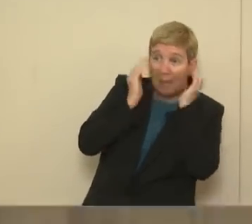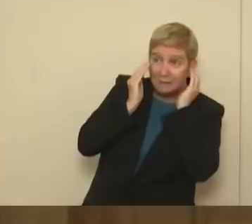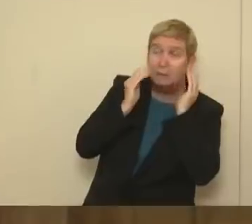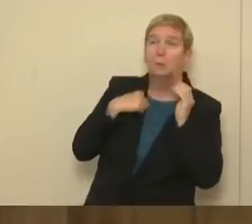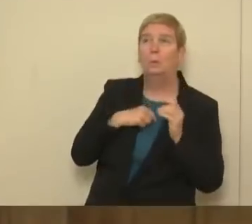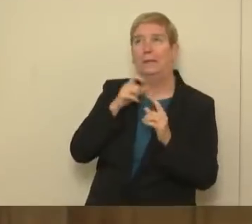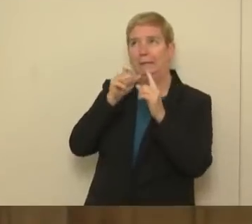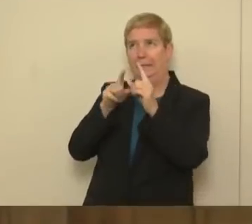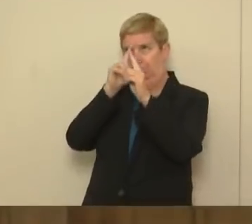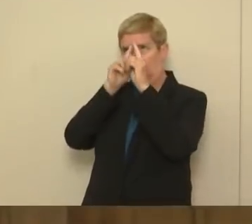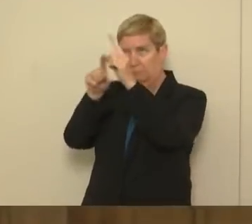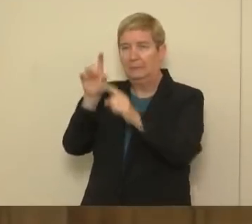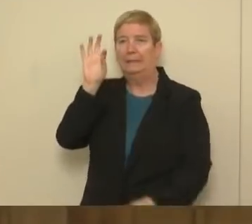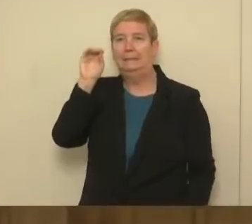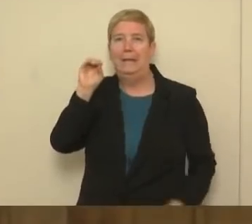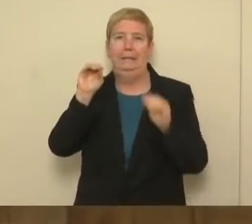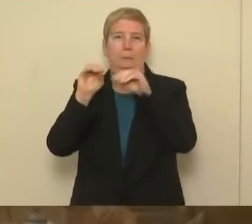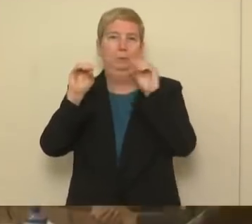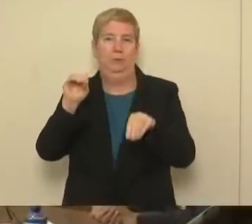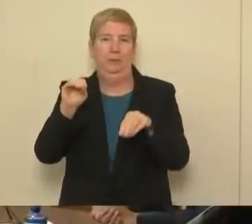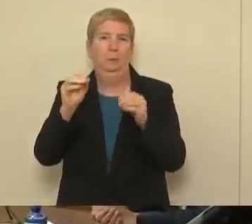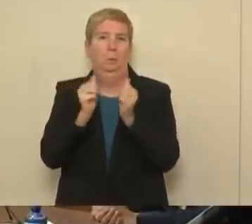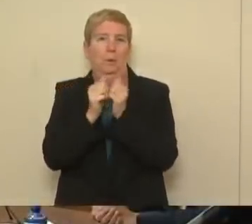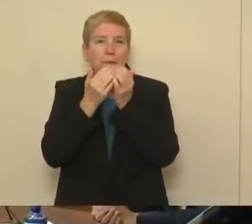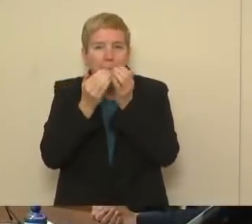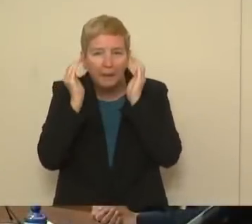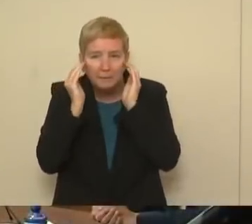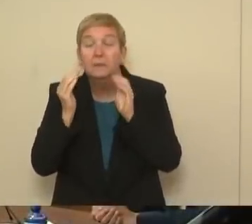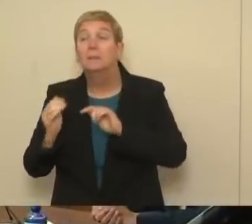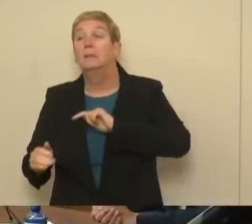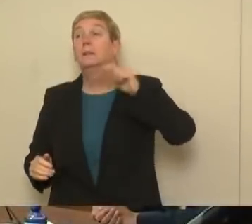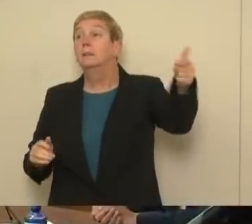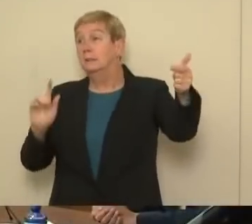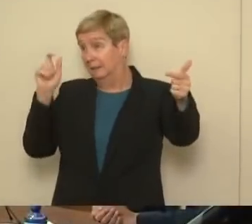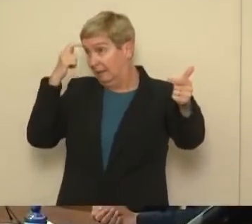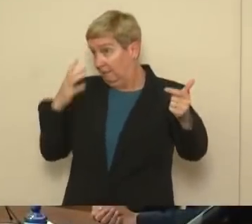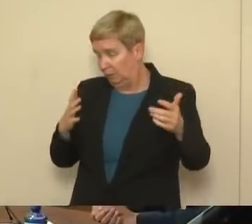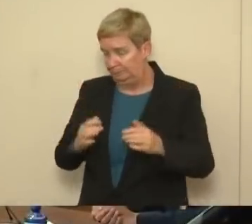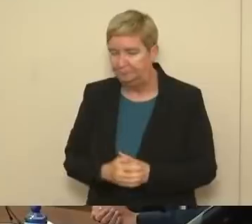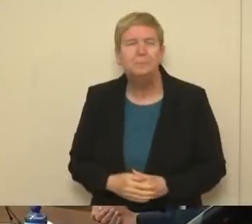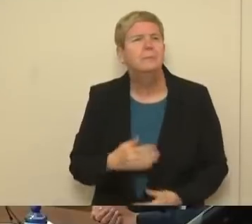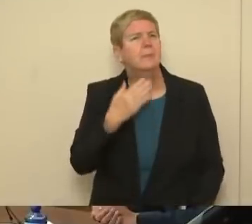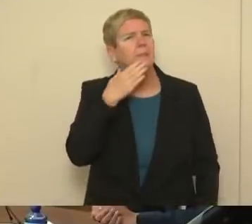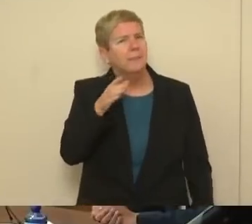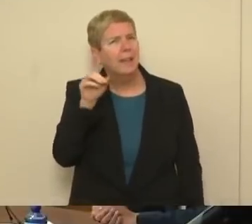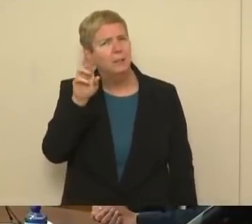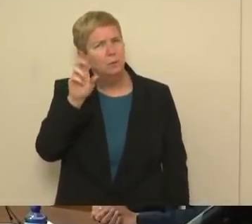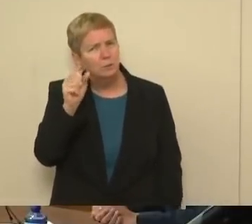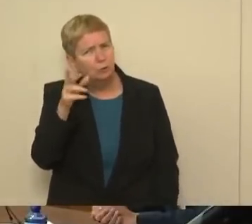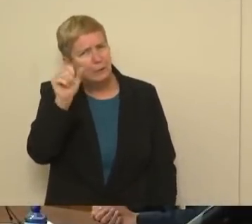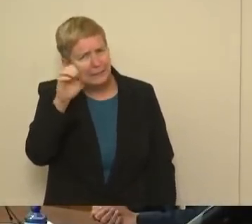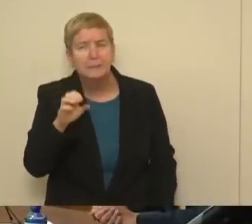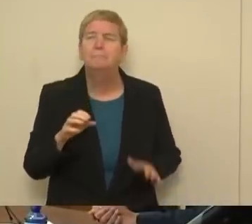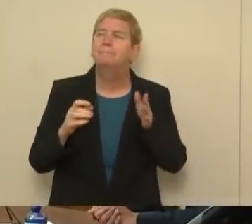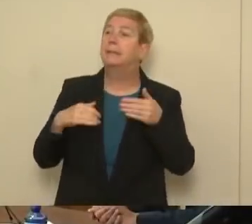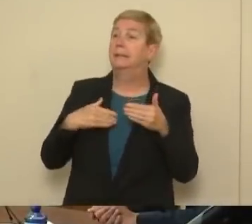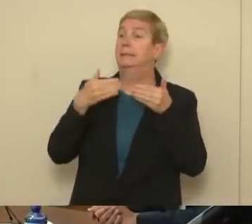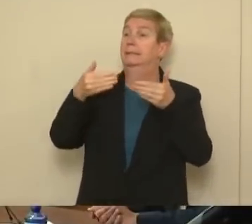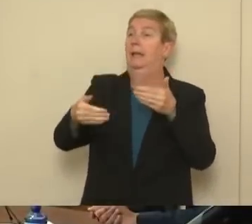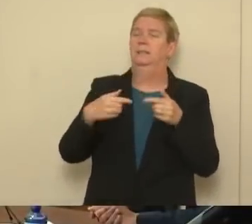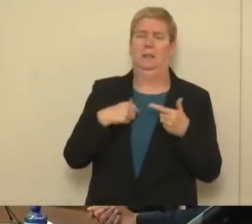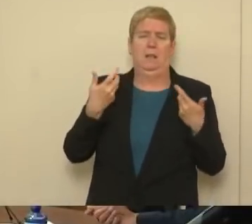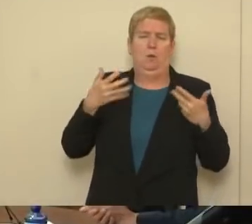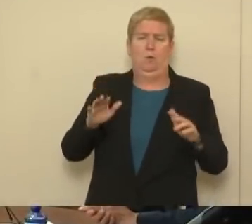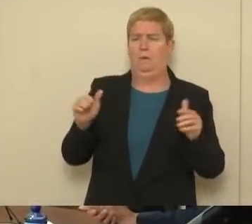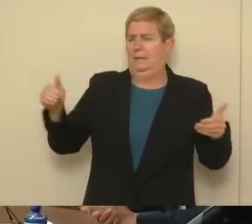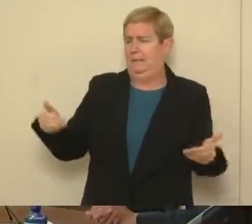going to turn it back to you, Governor. Thank you. All right. Thank you very much, Dr. Scrace. Next, I introduced her earlier, and